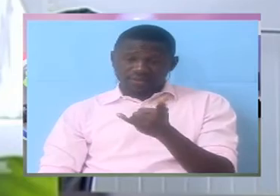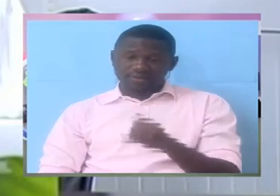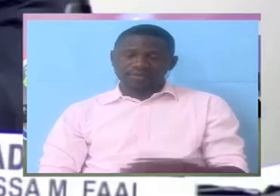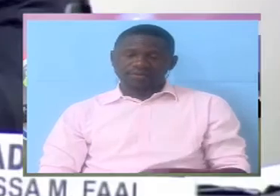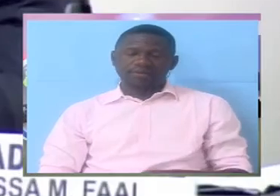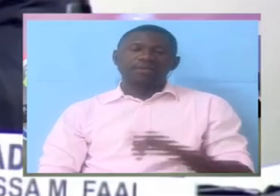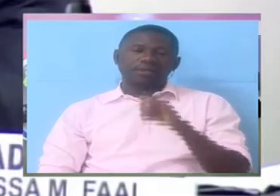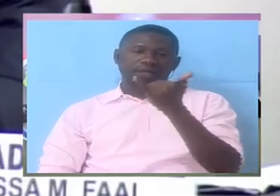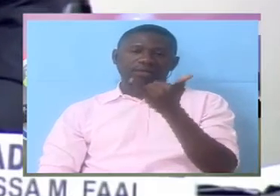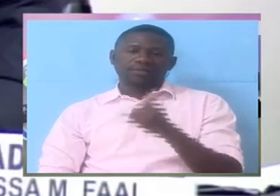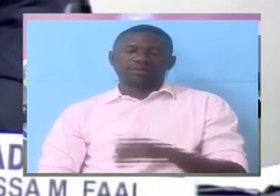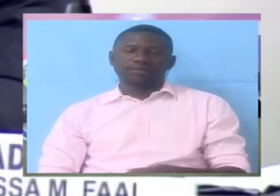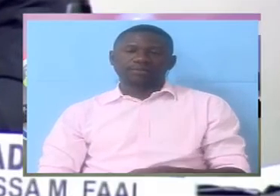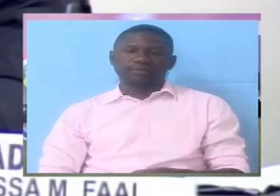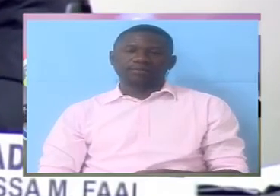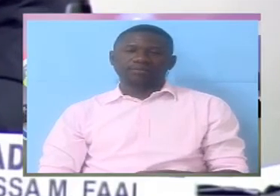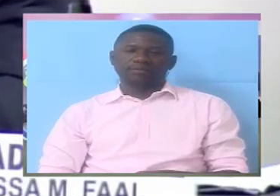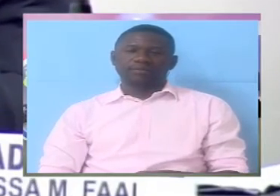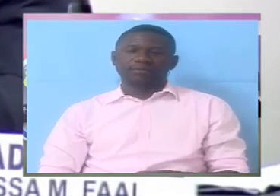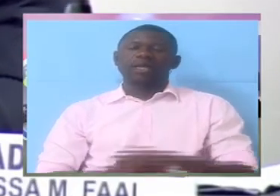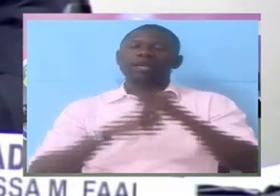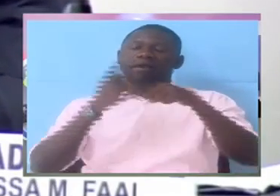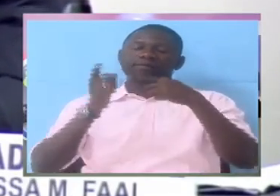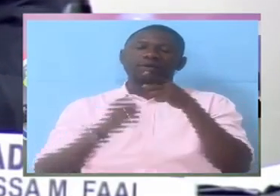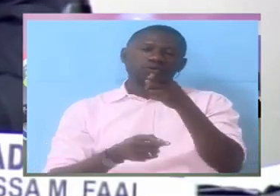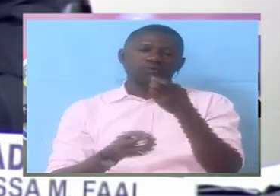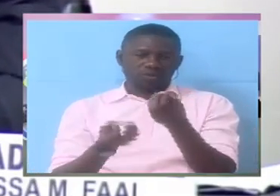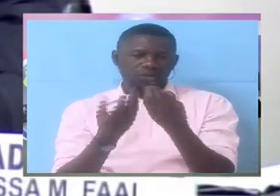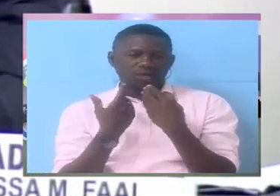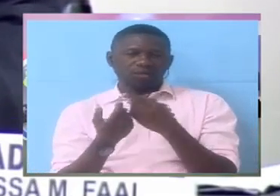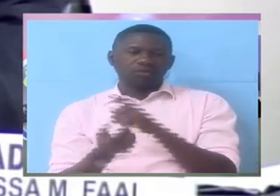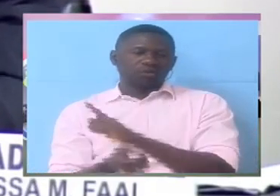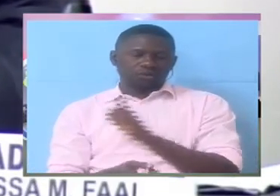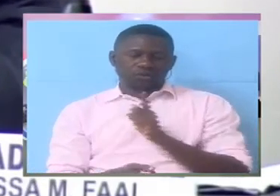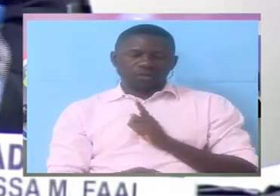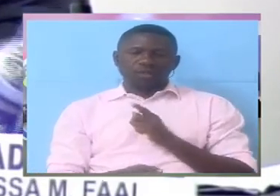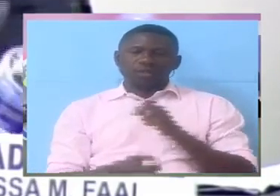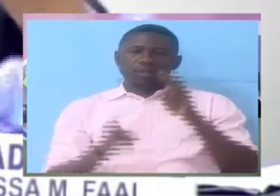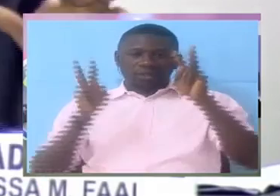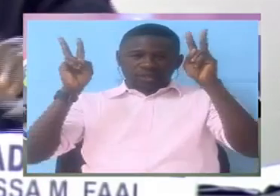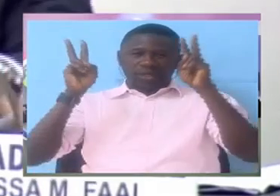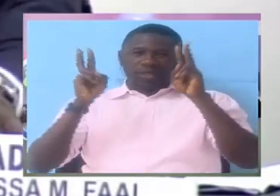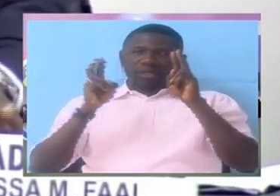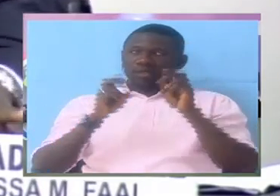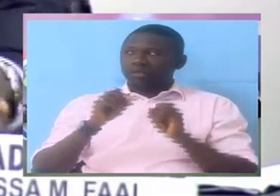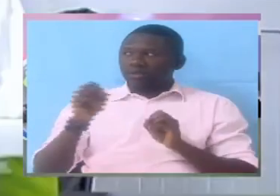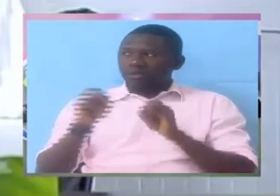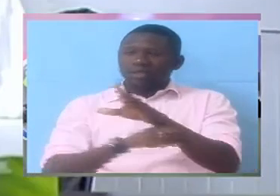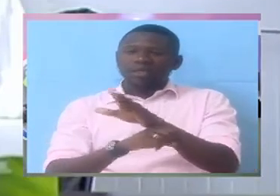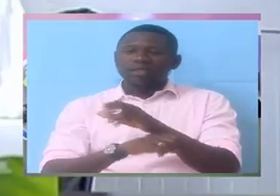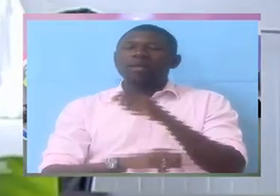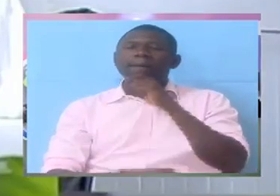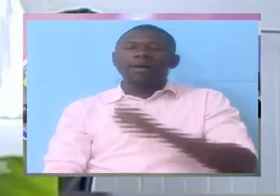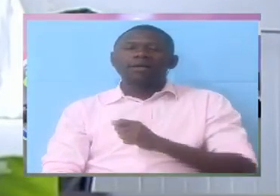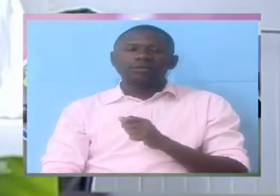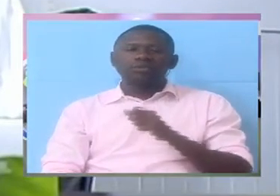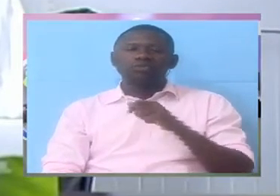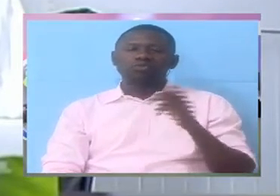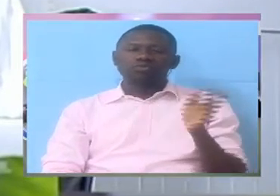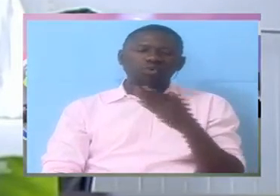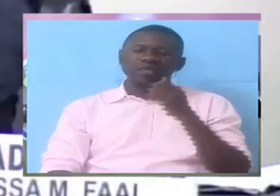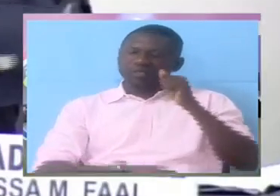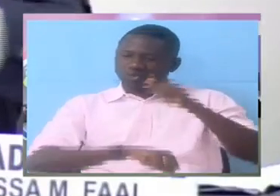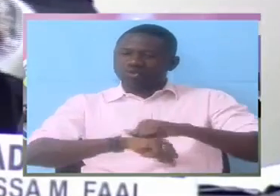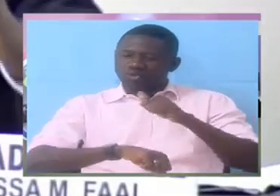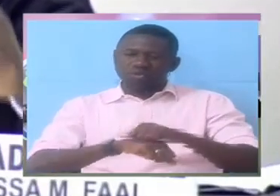And then you told us Yaya Jammeh directed this man's torture. Yaya Jammeh atele kangodi marate mbate